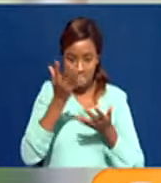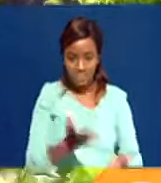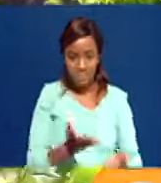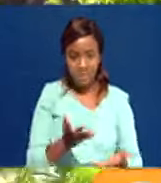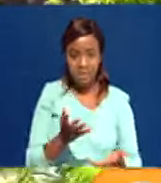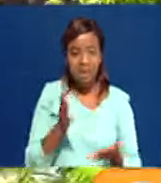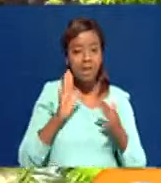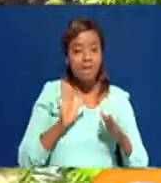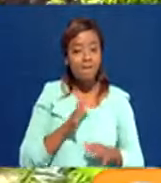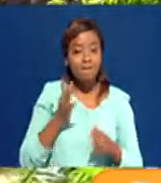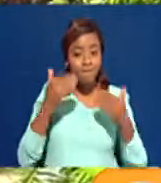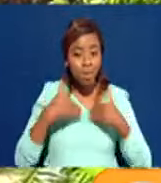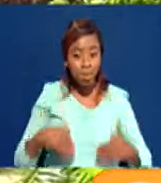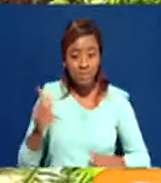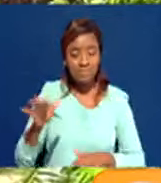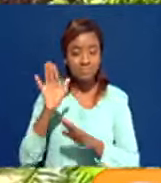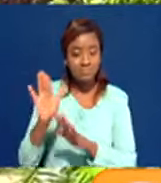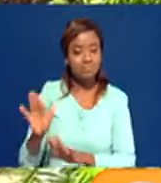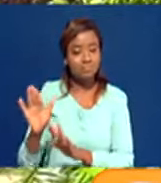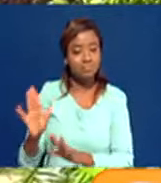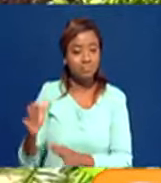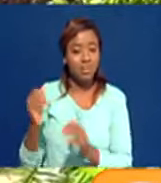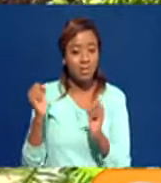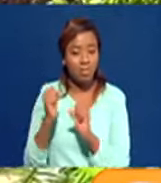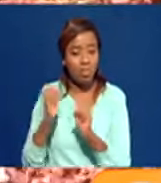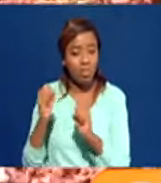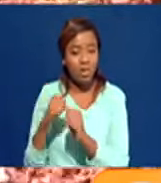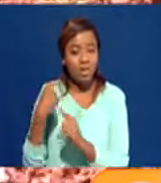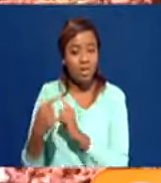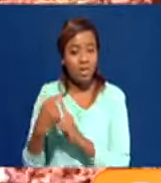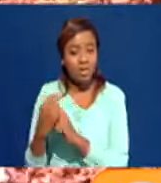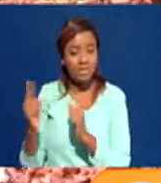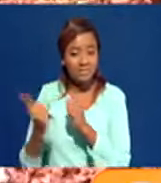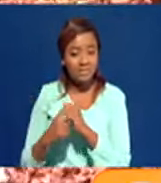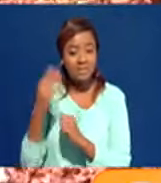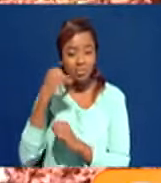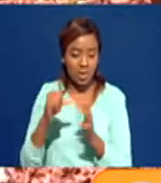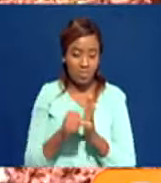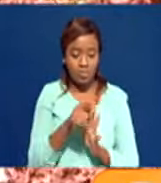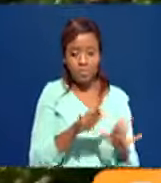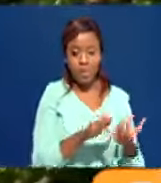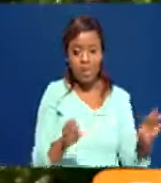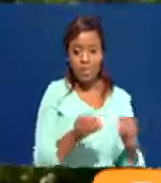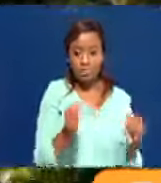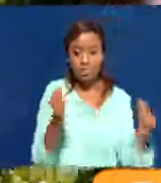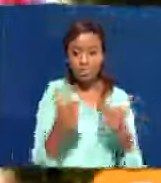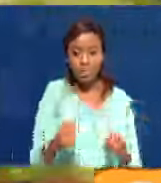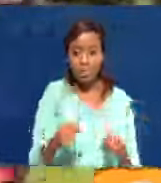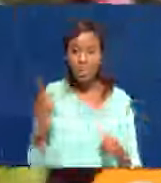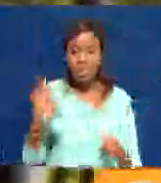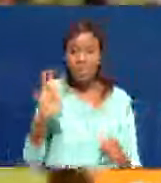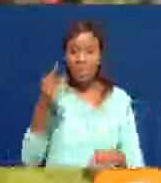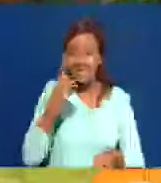had been lying in a morgue for close to 6 years because of a land row. This was the third attempt at burying the